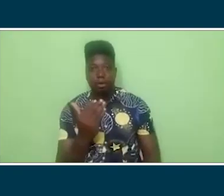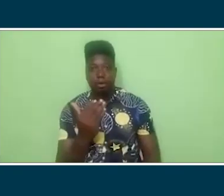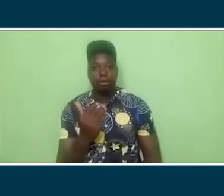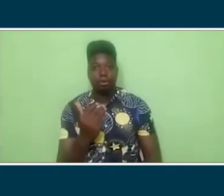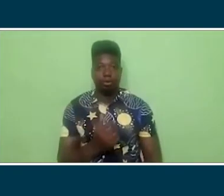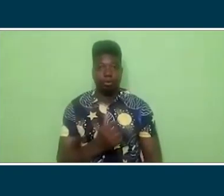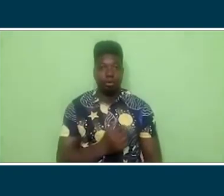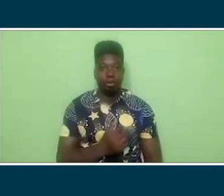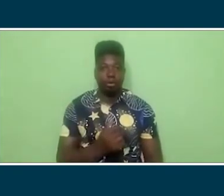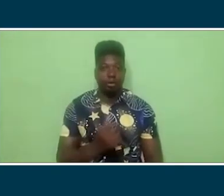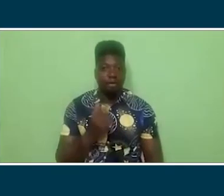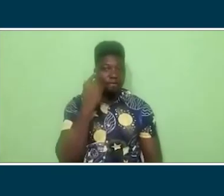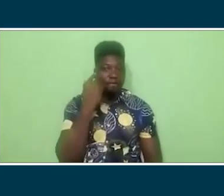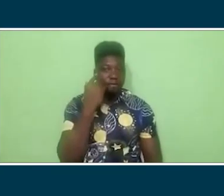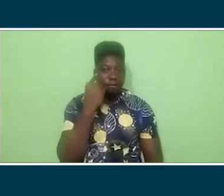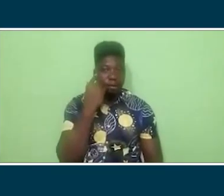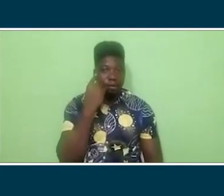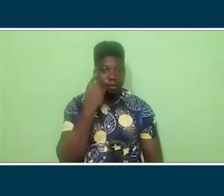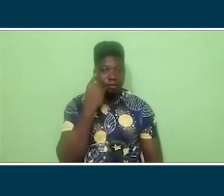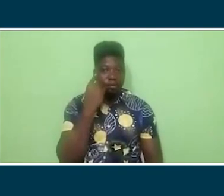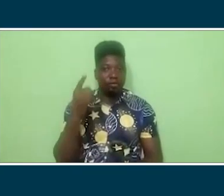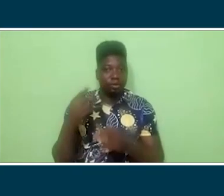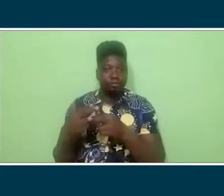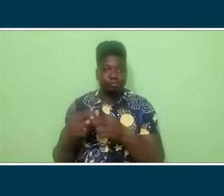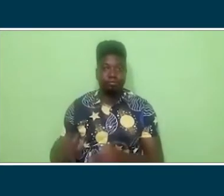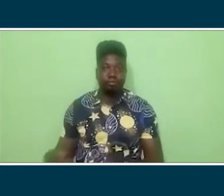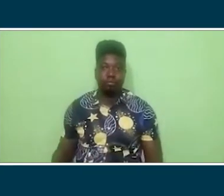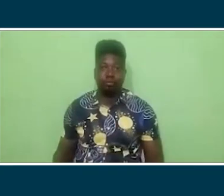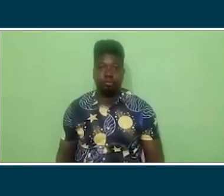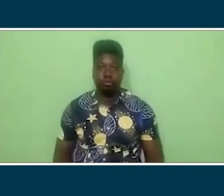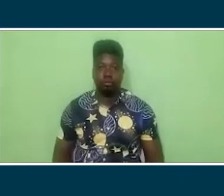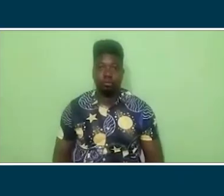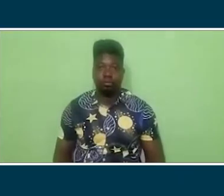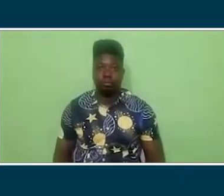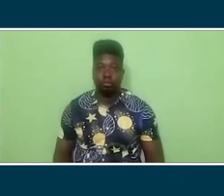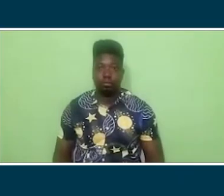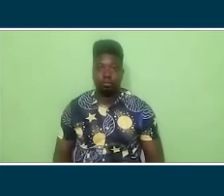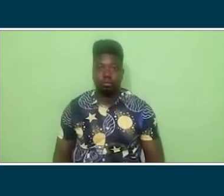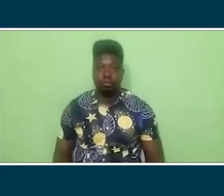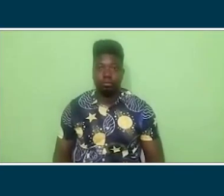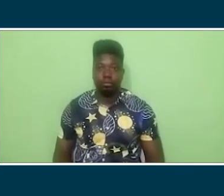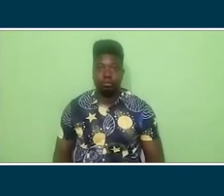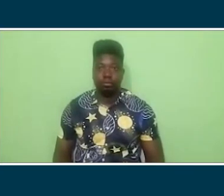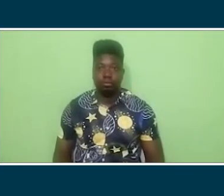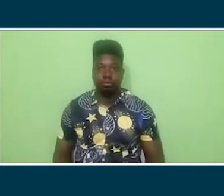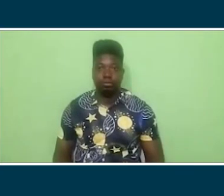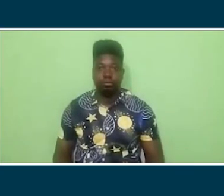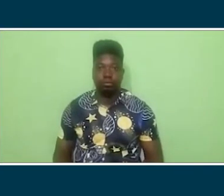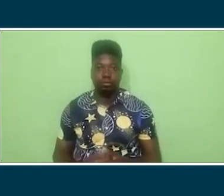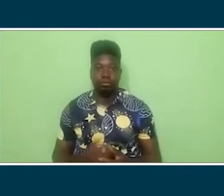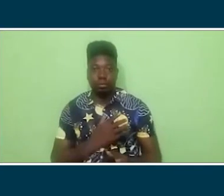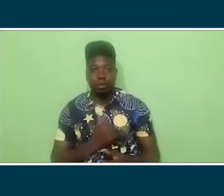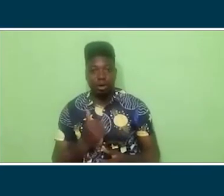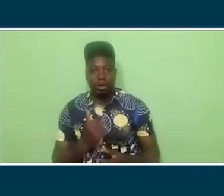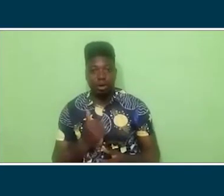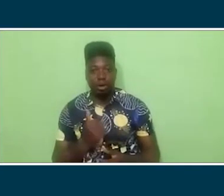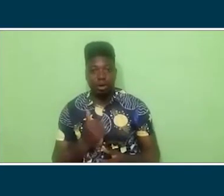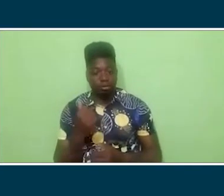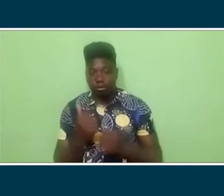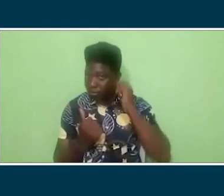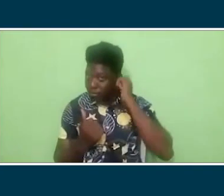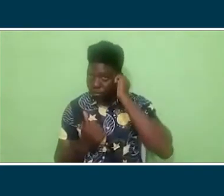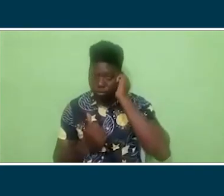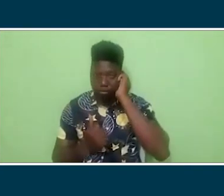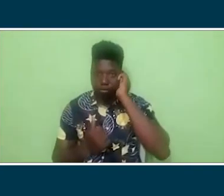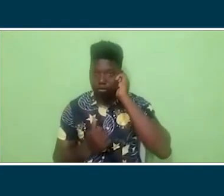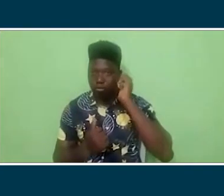for naming the word love as a force that is in on the other side of that spectrum from canceling. We